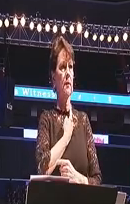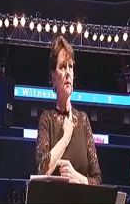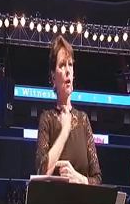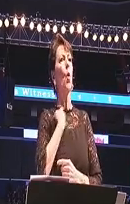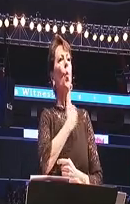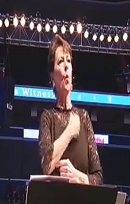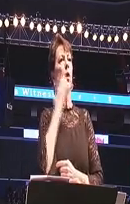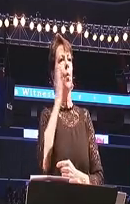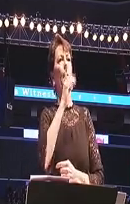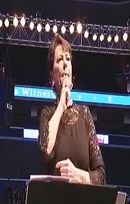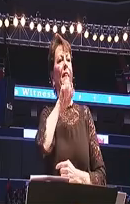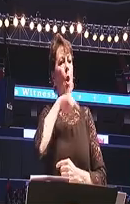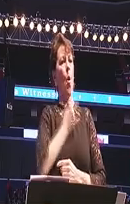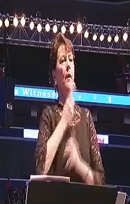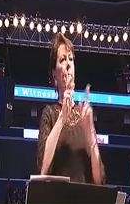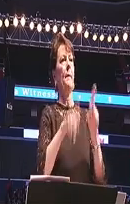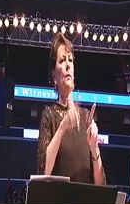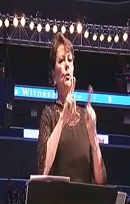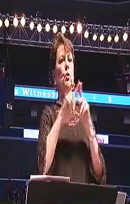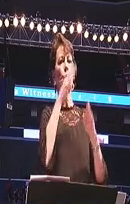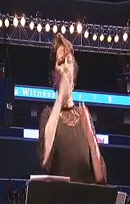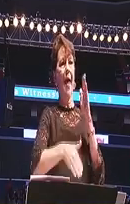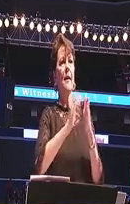end abortion.